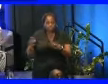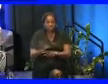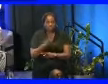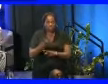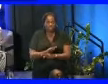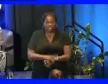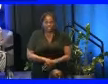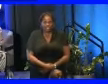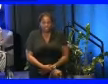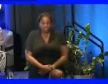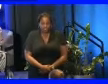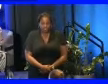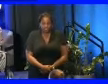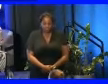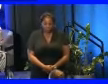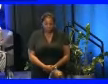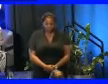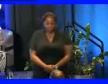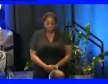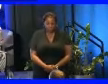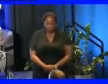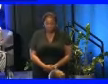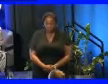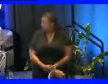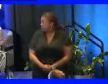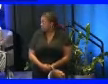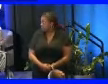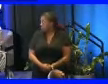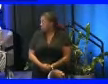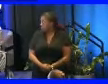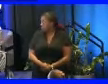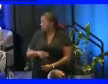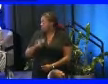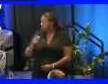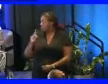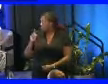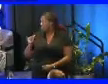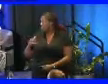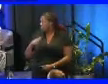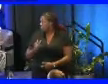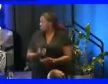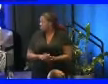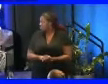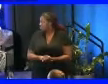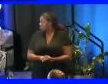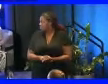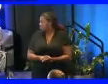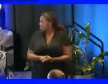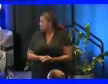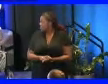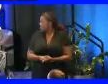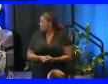manner. Awesome. Also, I'd like to add that. And sorry, I just, Lindsay's been Oh, no, patiently it's waiting. okay, If she it's could okay. just jump in. It's